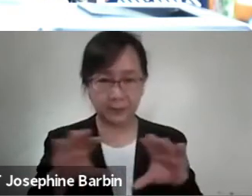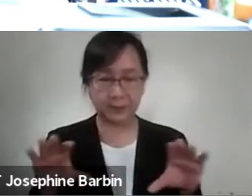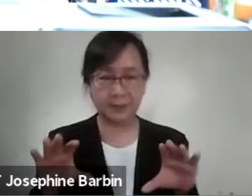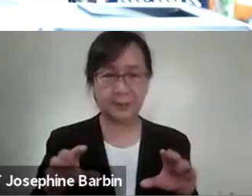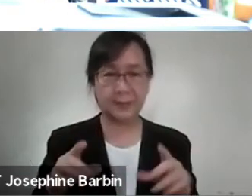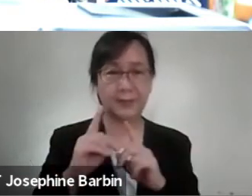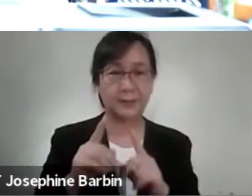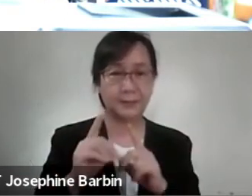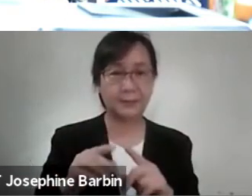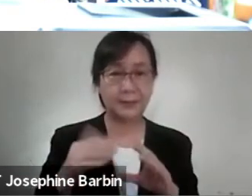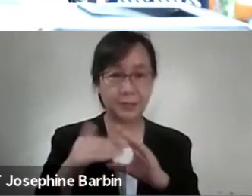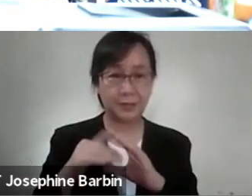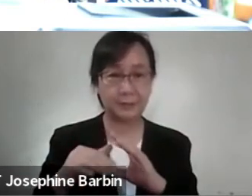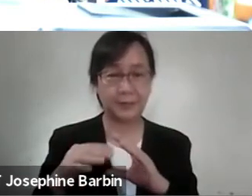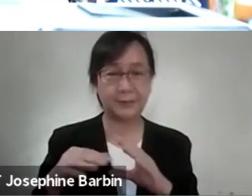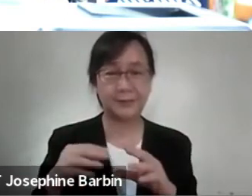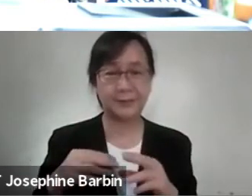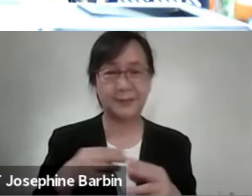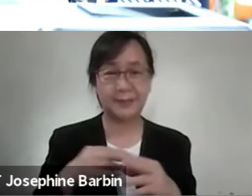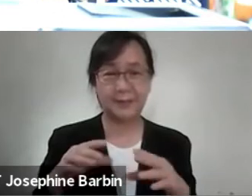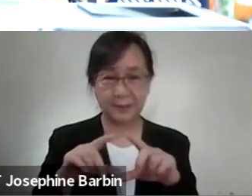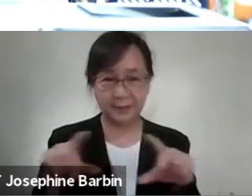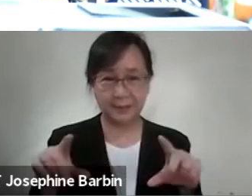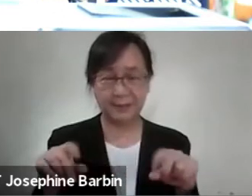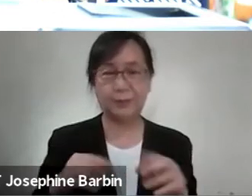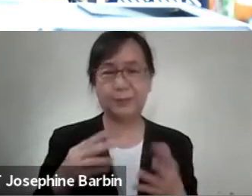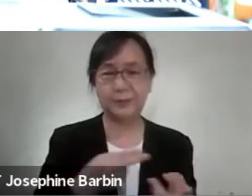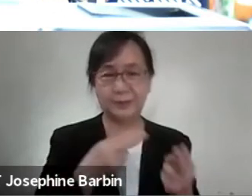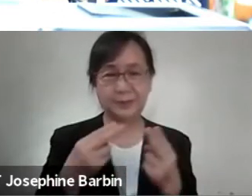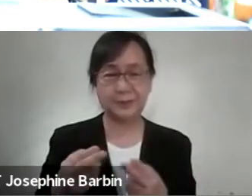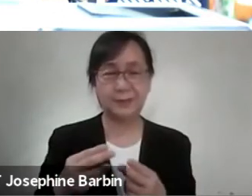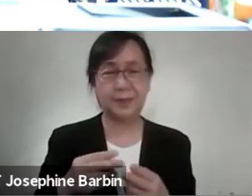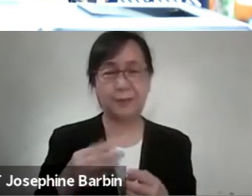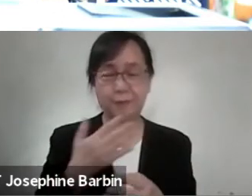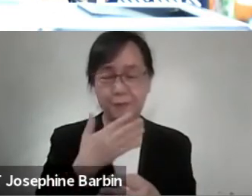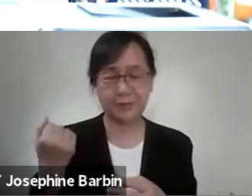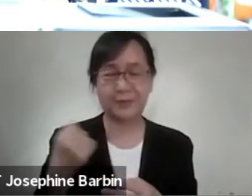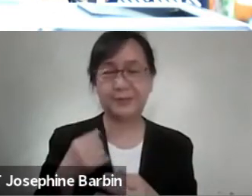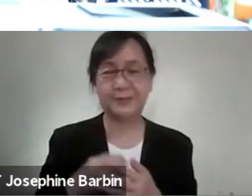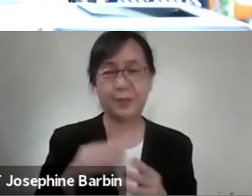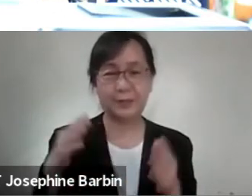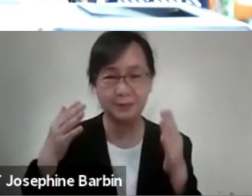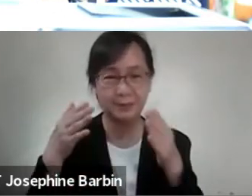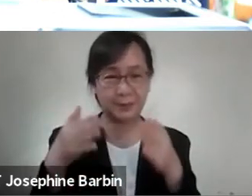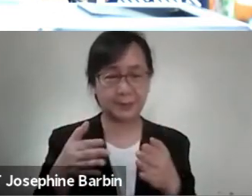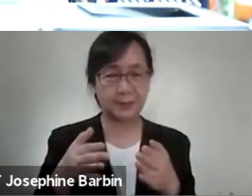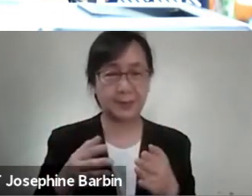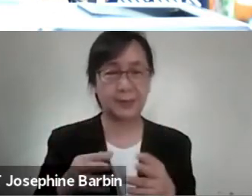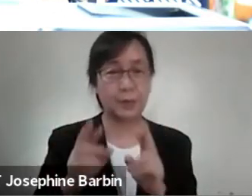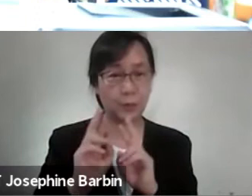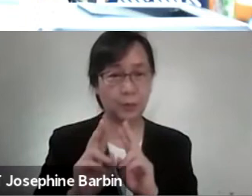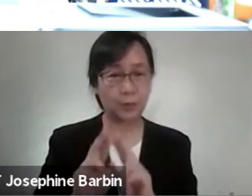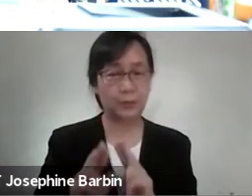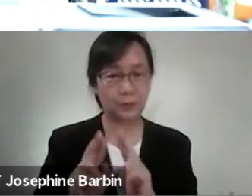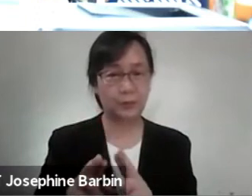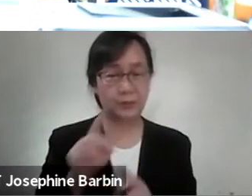in the chat box. I think the presenter tried their very best to address the questions, but